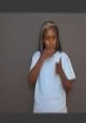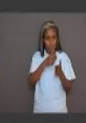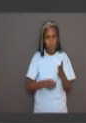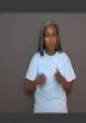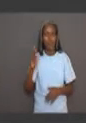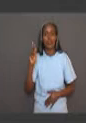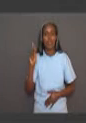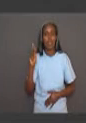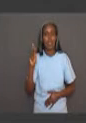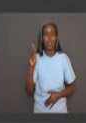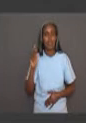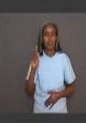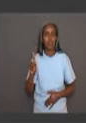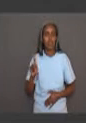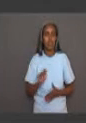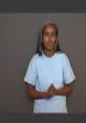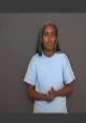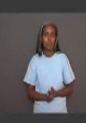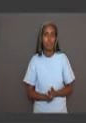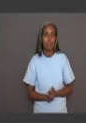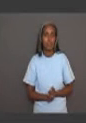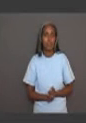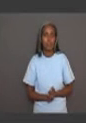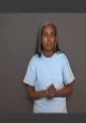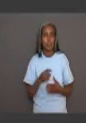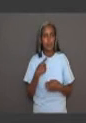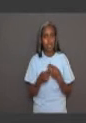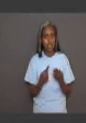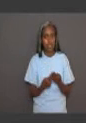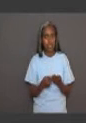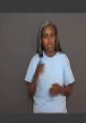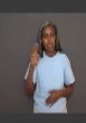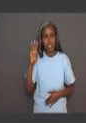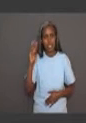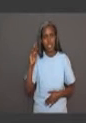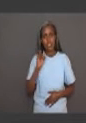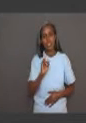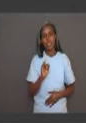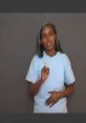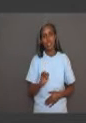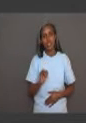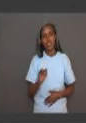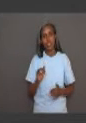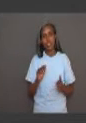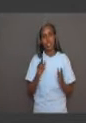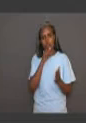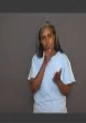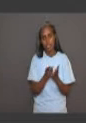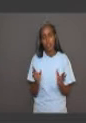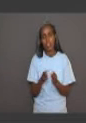value of K is 1. There are 6 integers in the